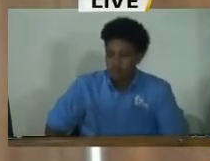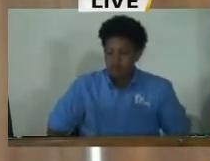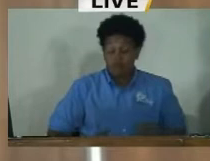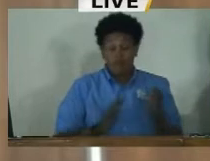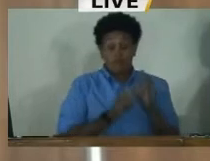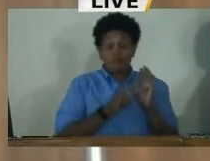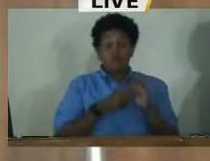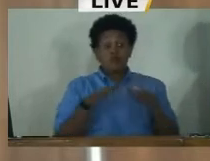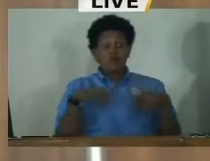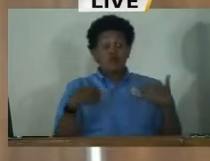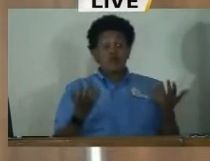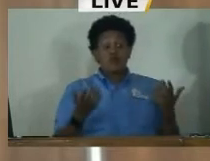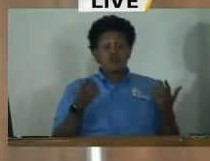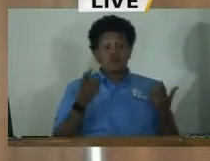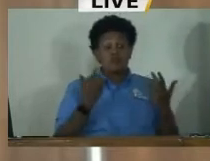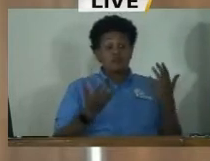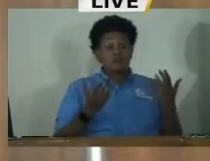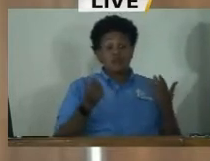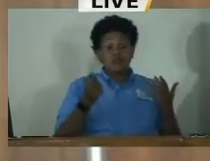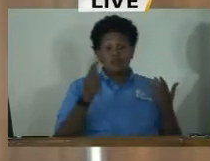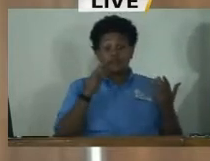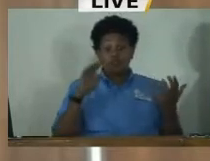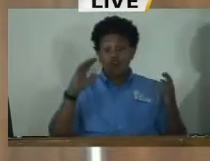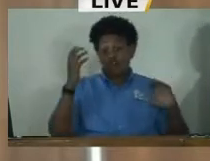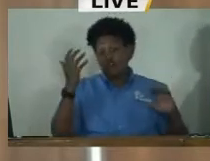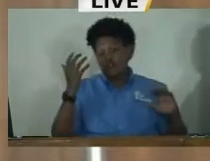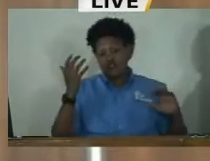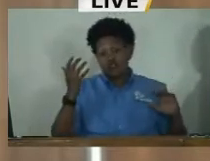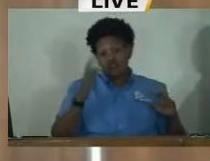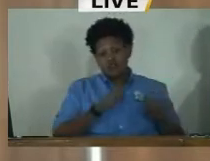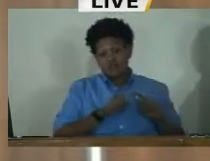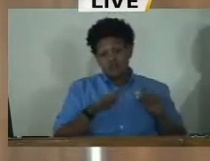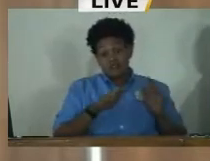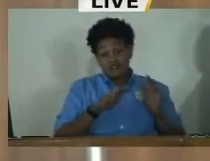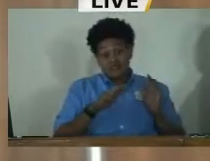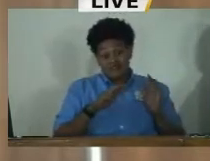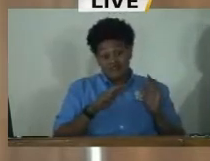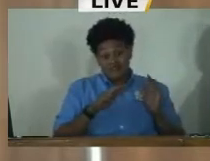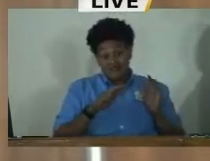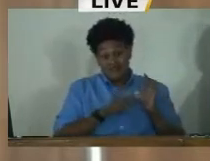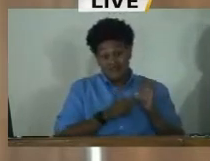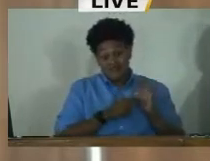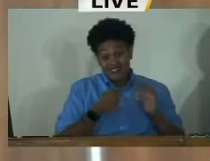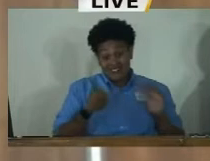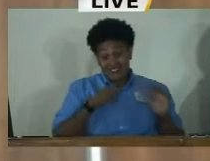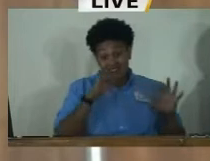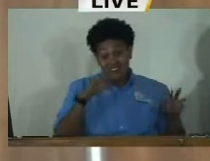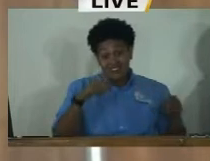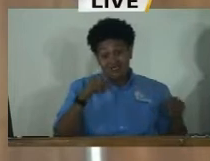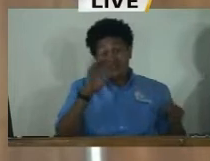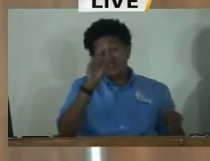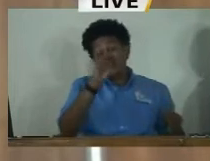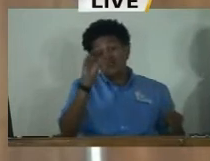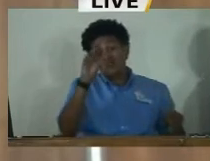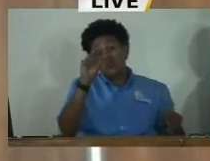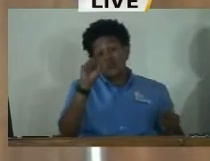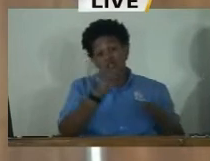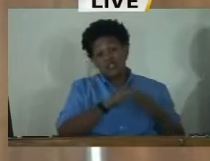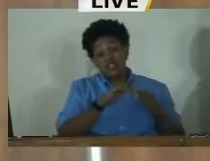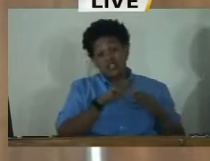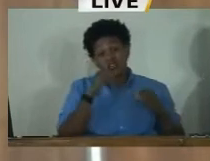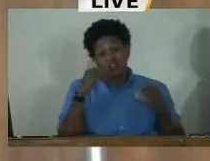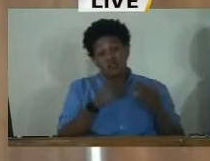Therefore, and this might be a little controversial, but instead, Madam Speaker, of us spending $50 million on